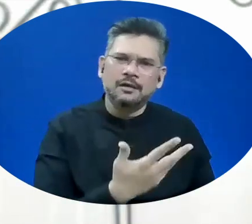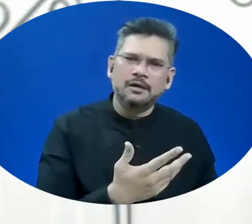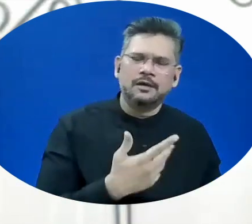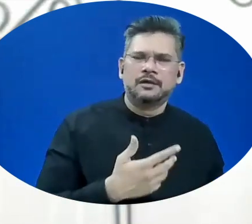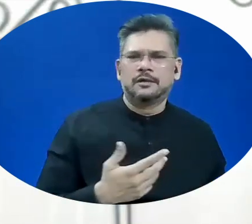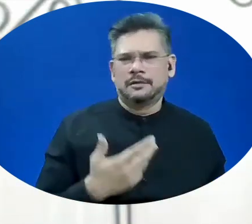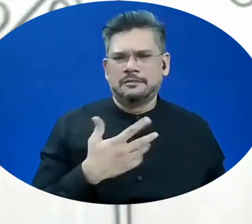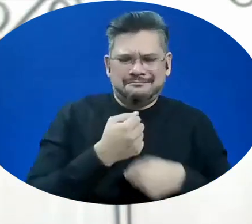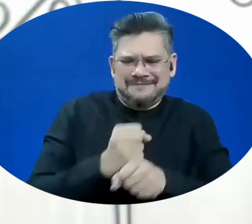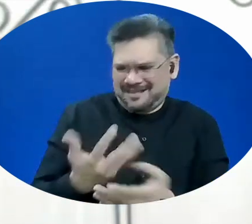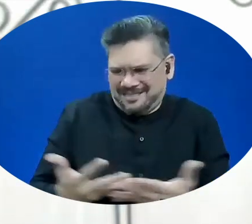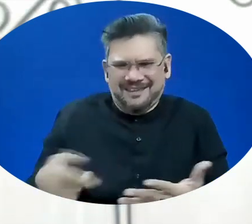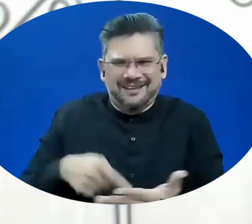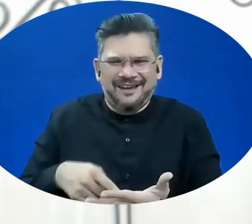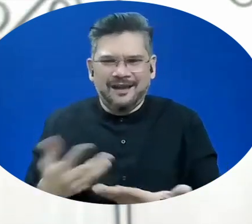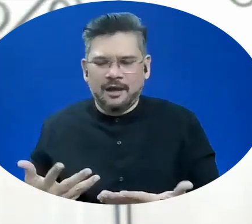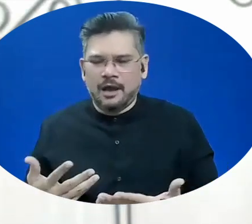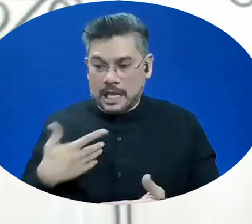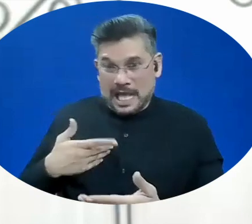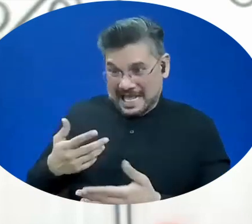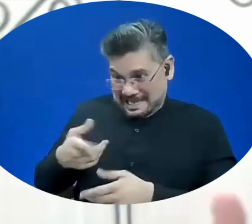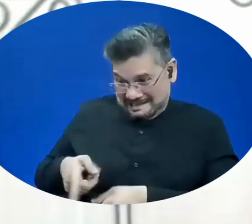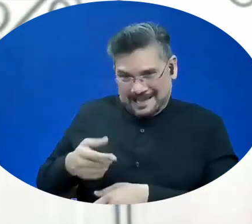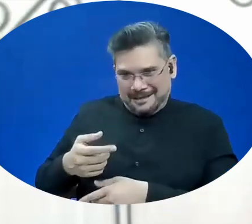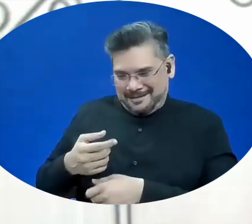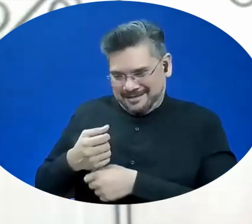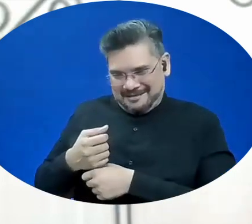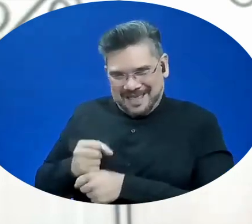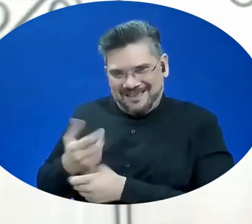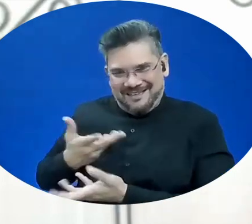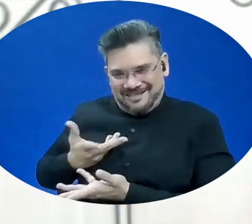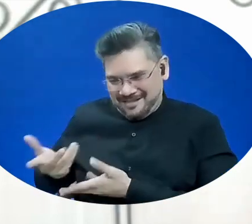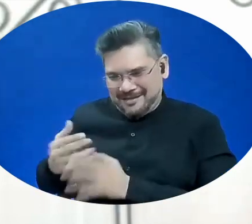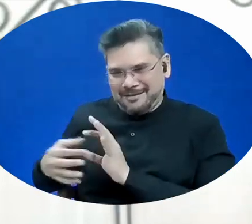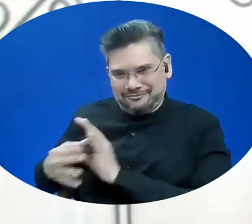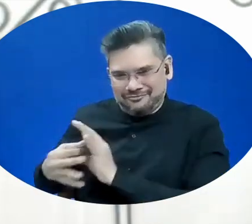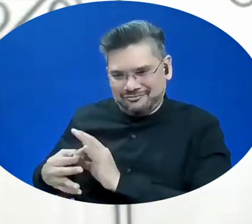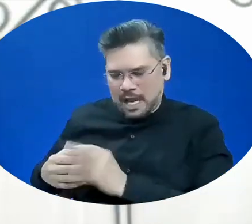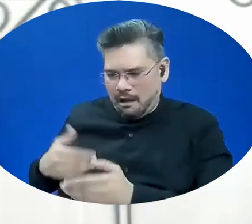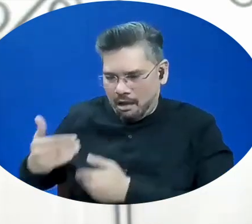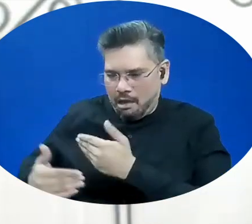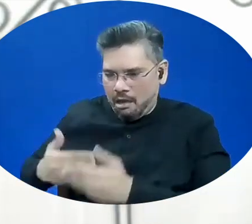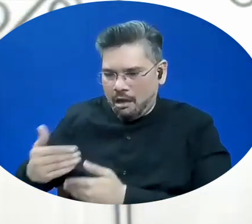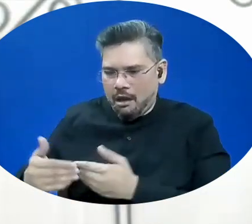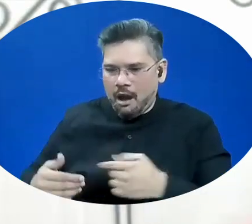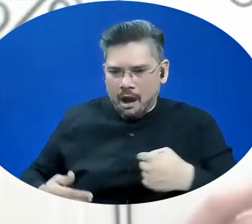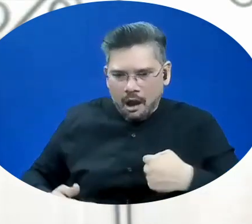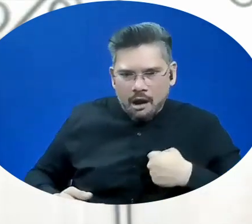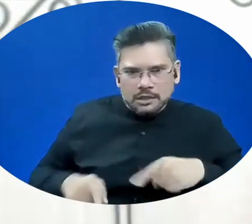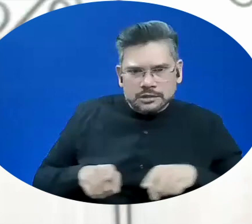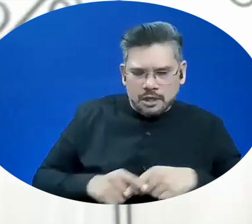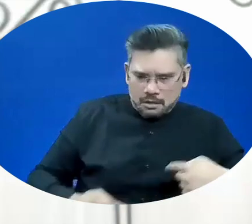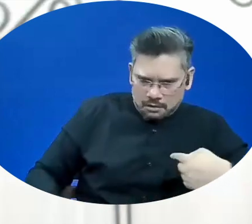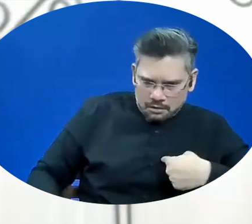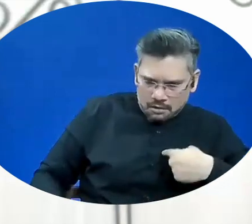And there's a process that I went through, and it allowed me to learn about myself. And at that point, it was like an epiphany. I